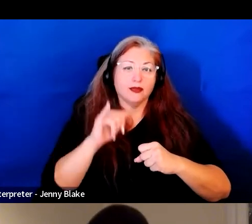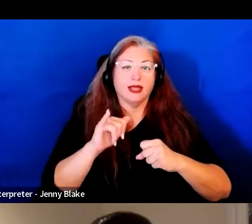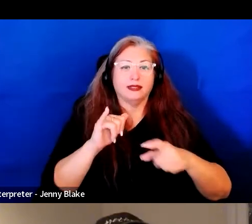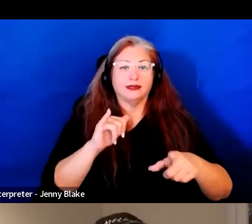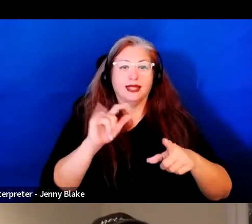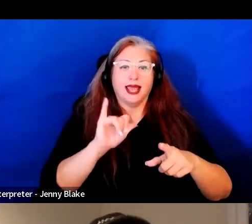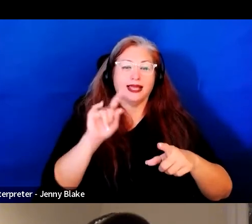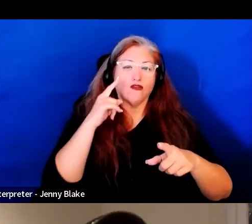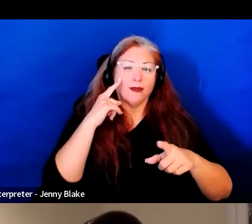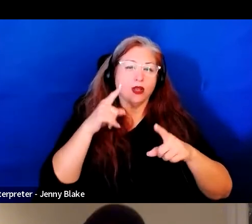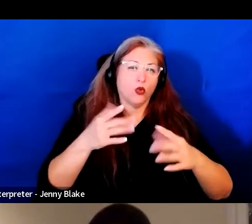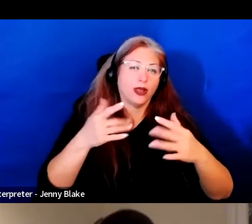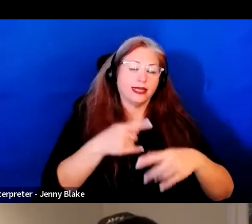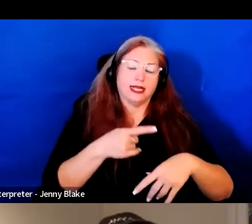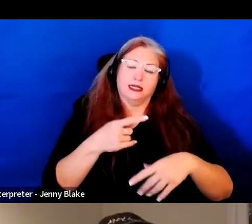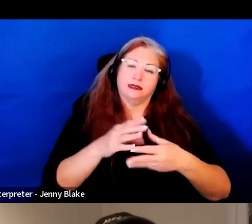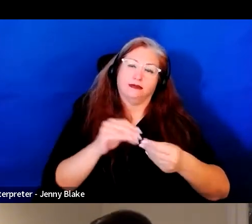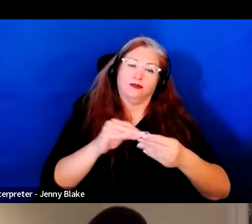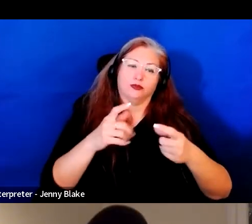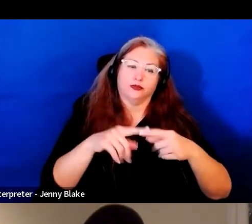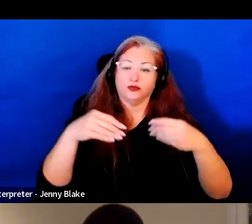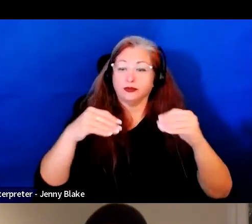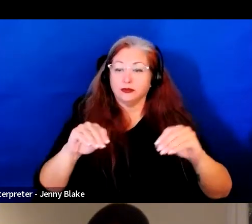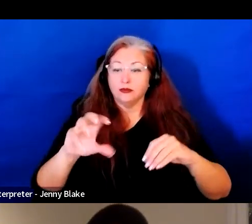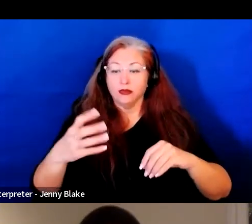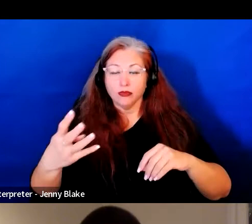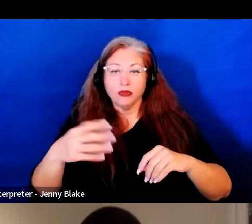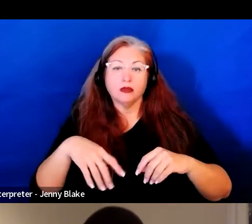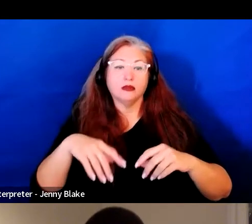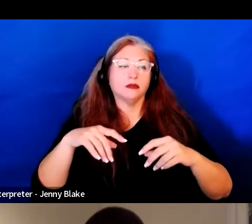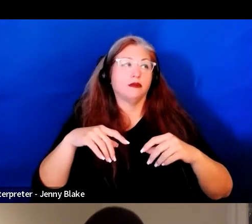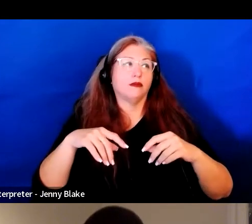waiting, kind of spoke about the fact that they wanted to sell Channel 4. And